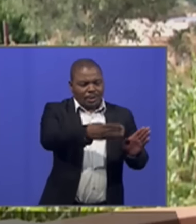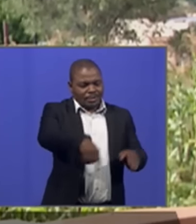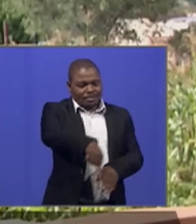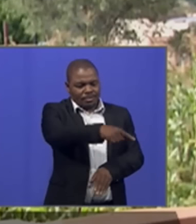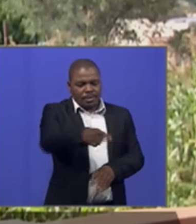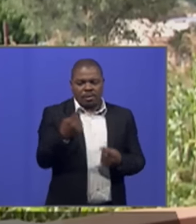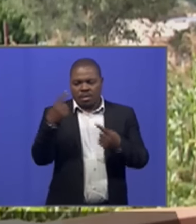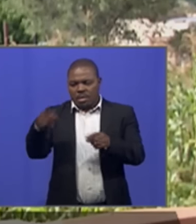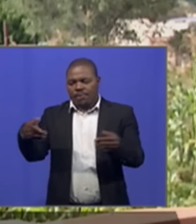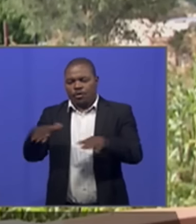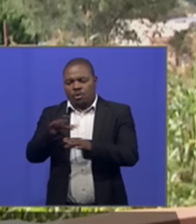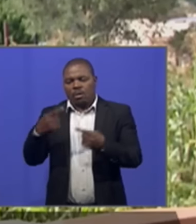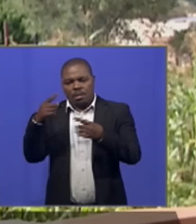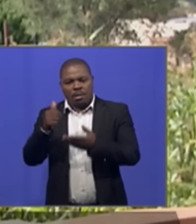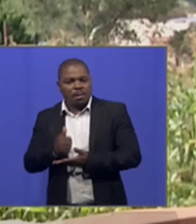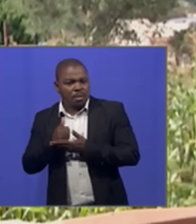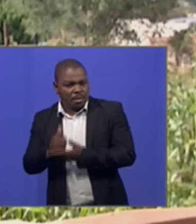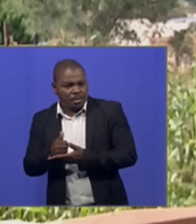ba re o ba thusi